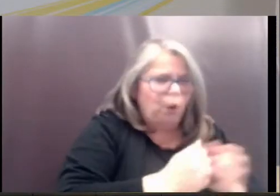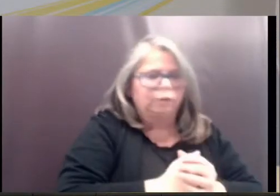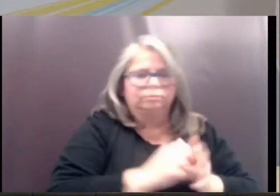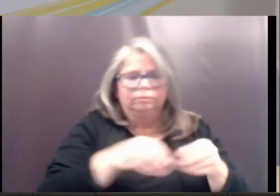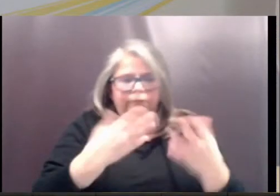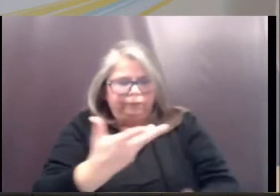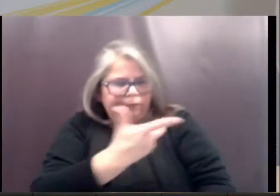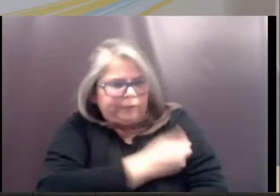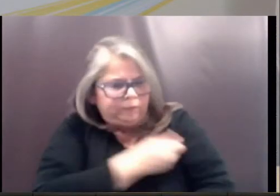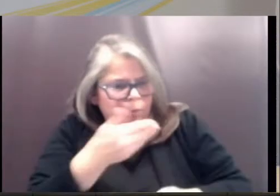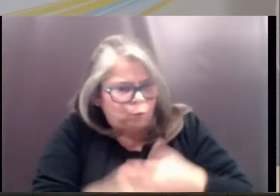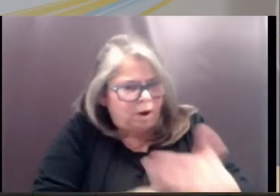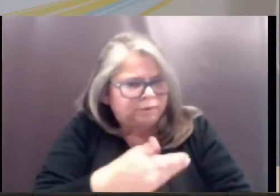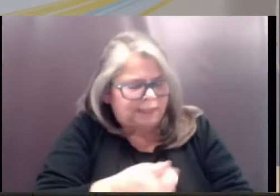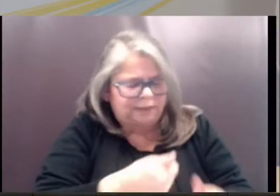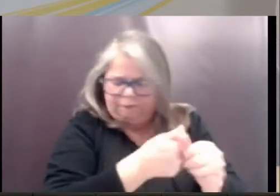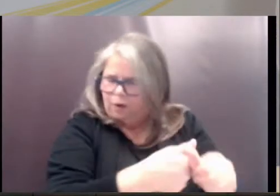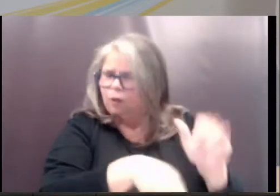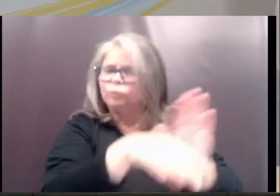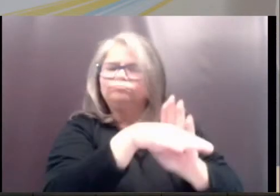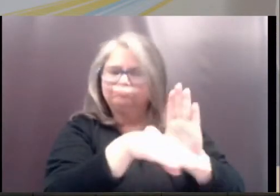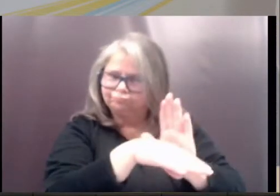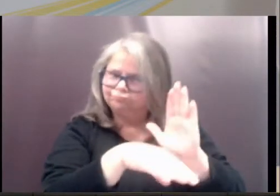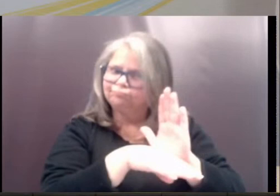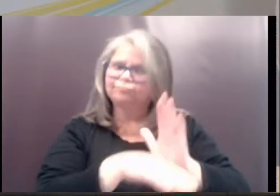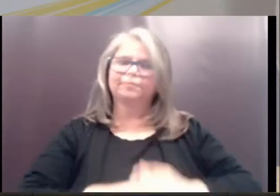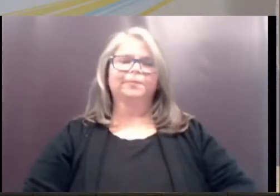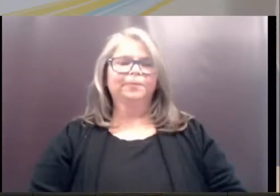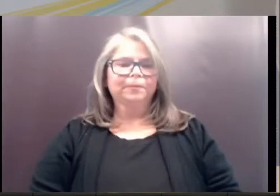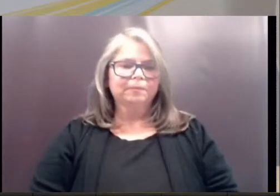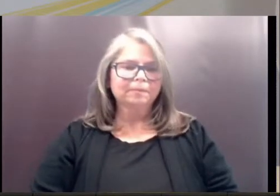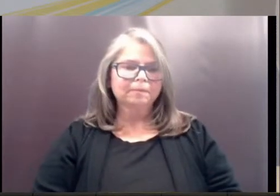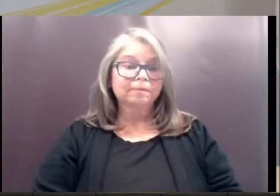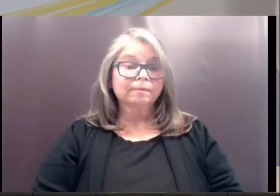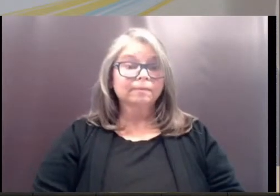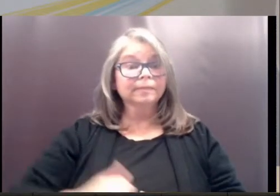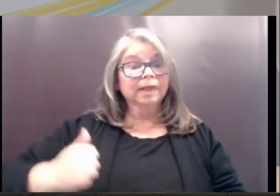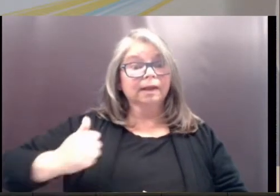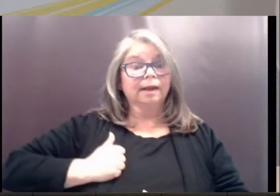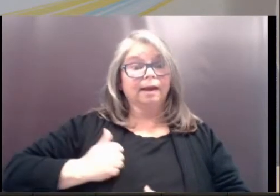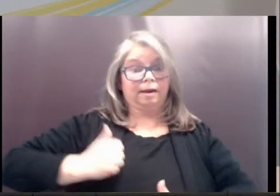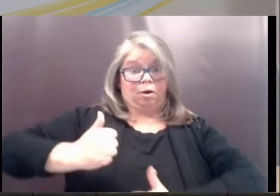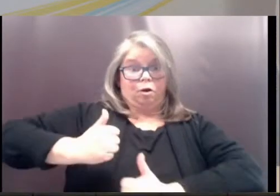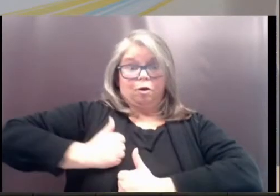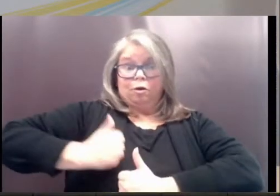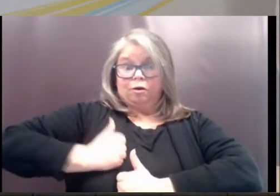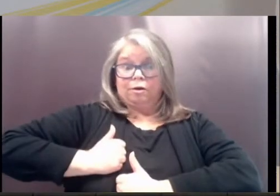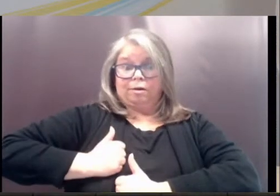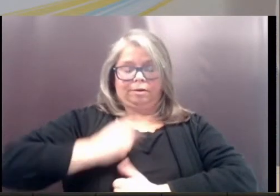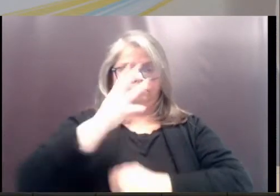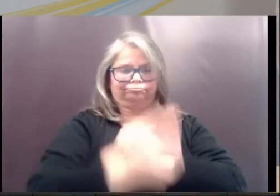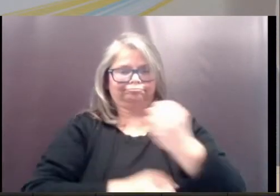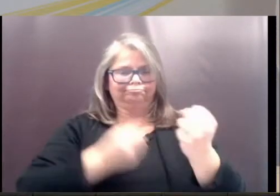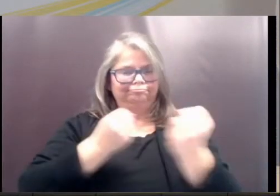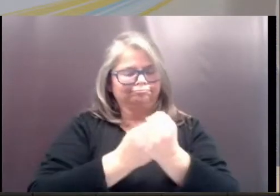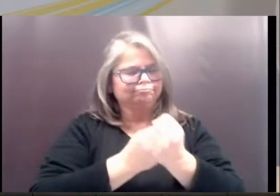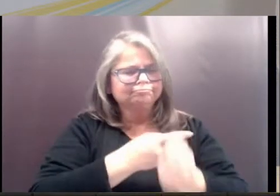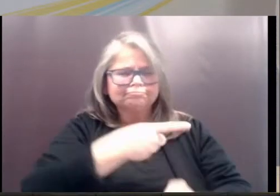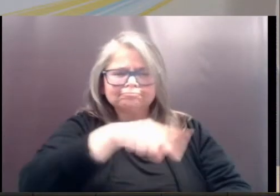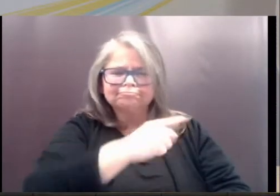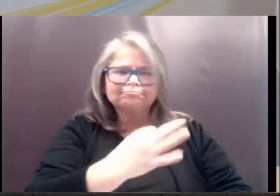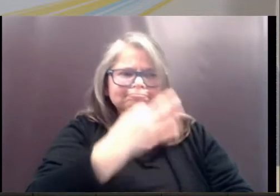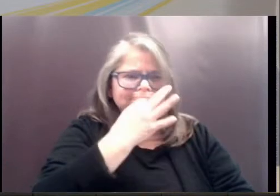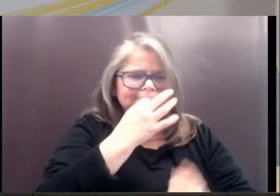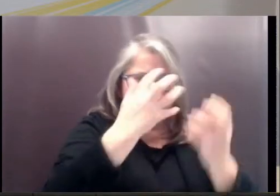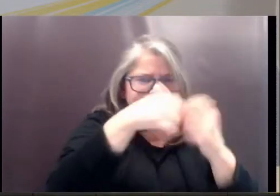We are receiving support from representatives of the Canadian Armed Forces who have expertise in logistics and planning. I know